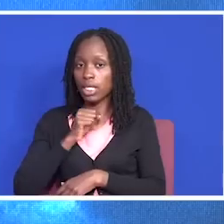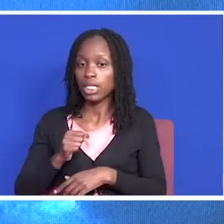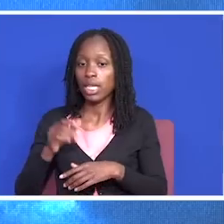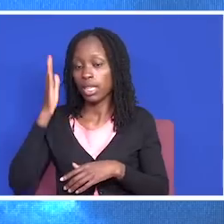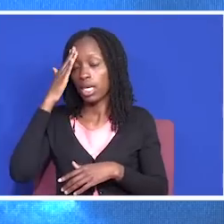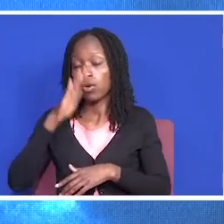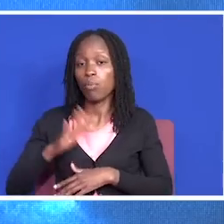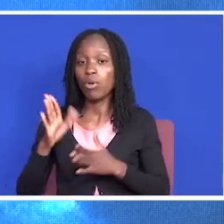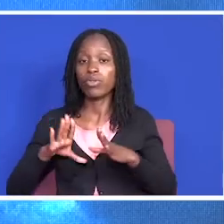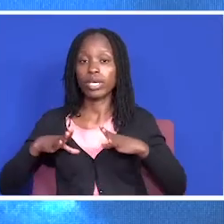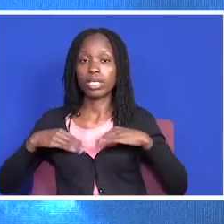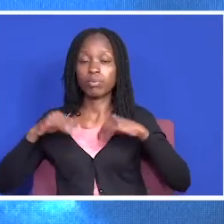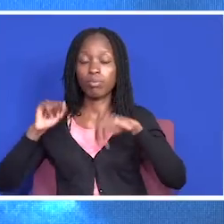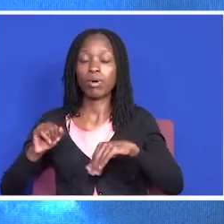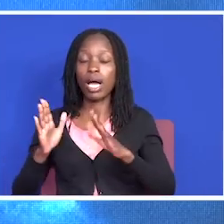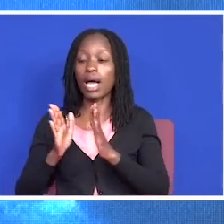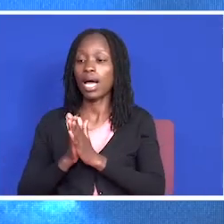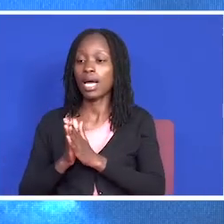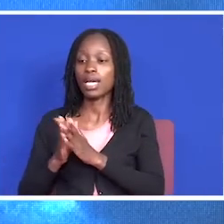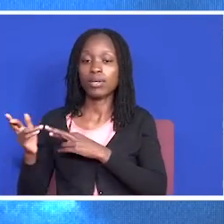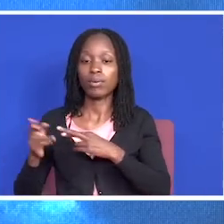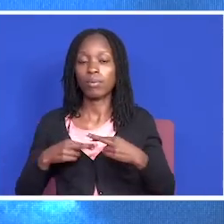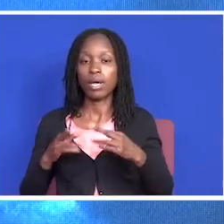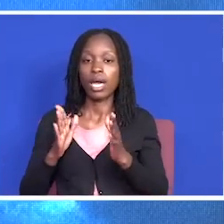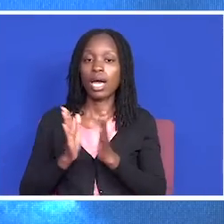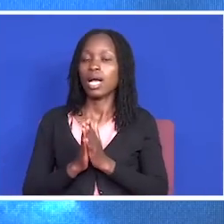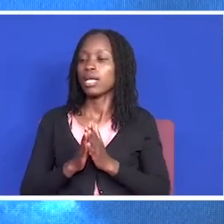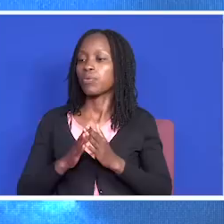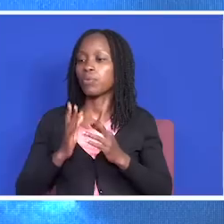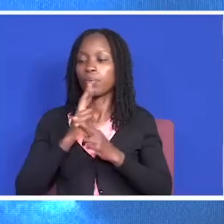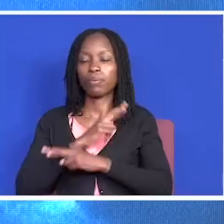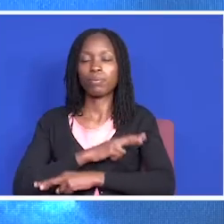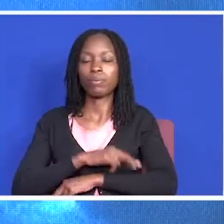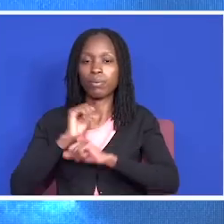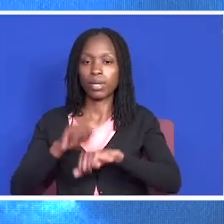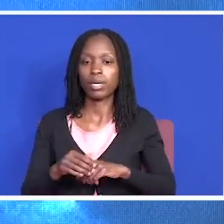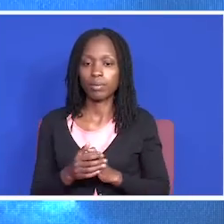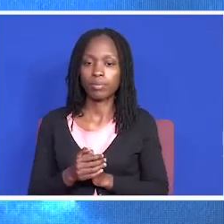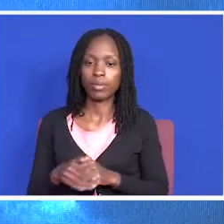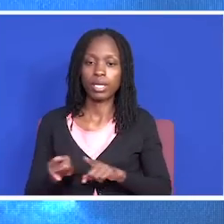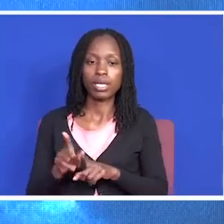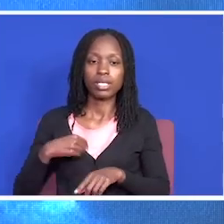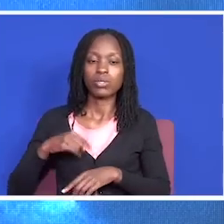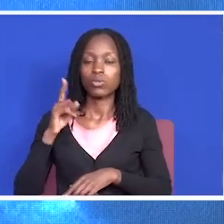be accepted and where they can be received and where they can retreat. As we finish,